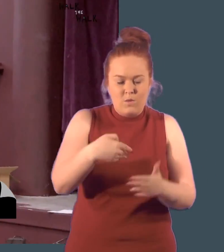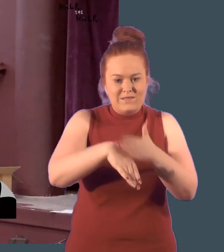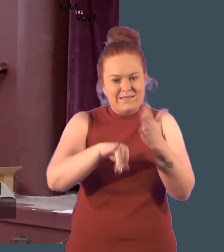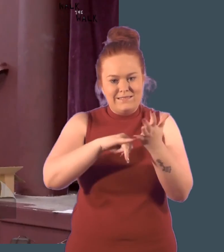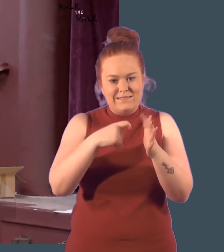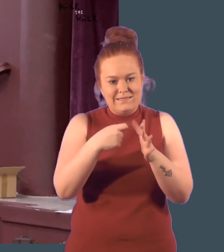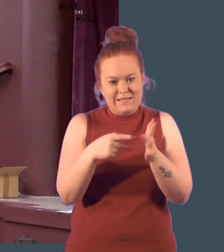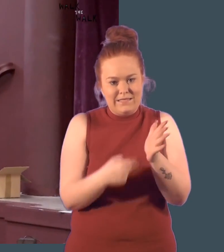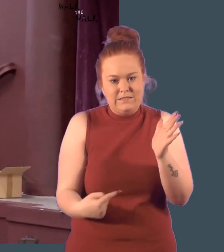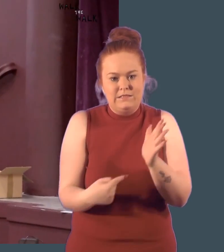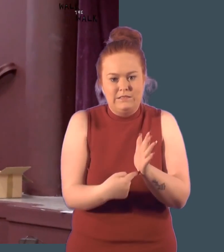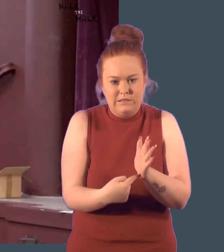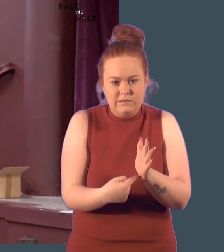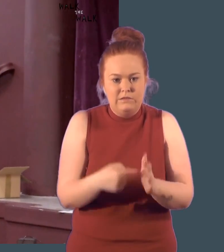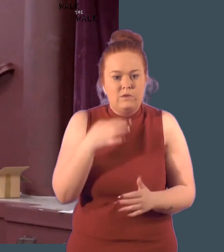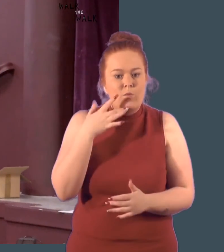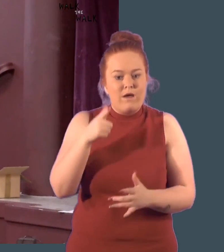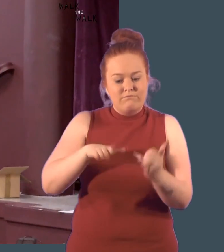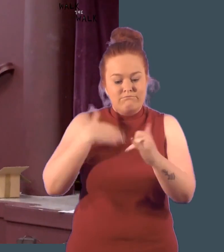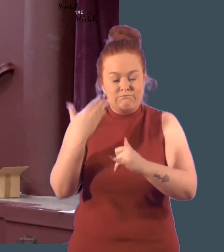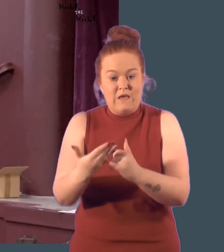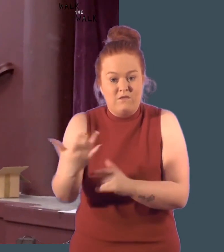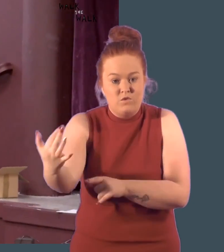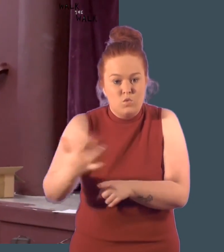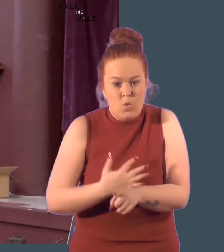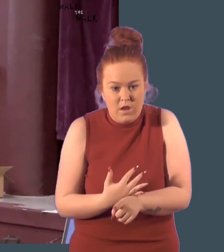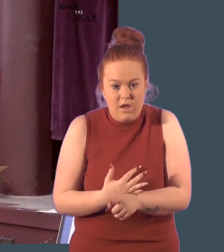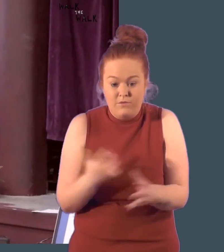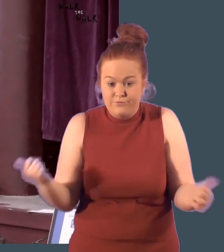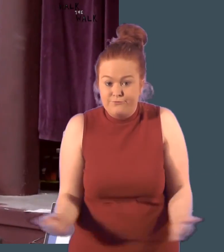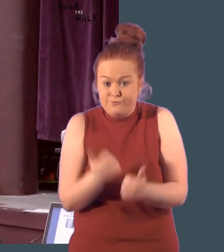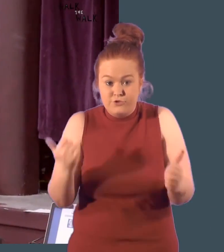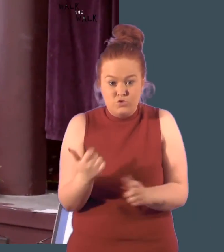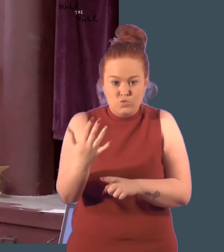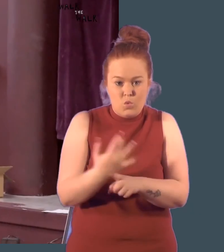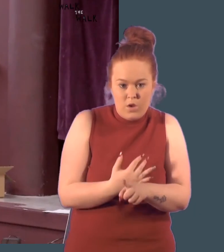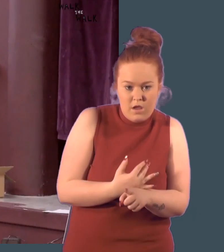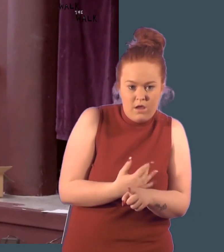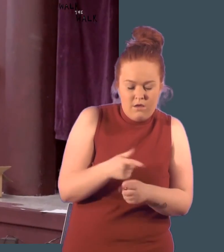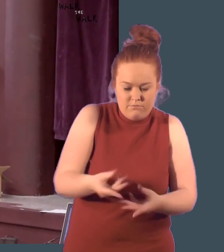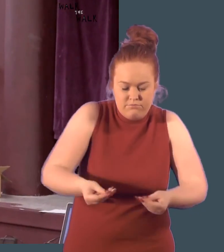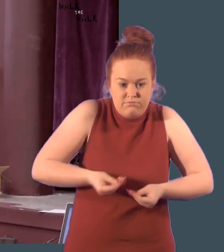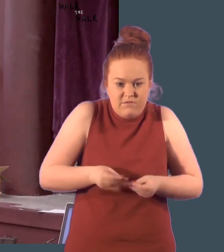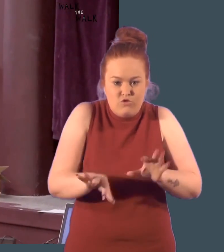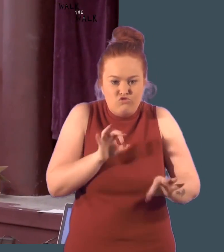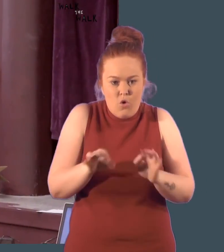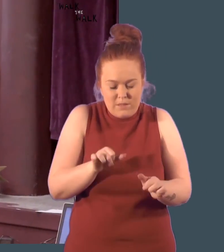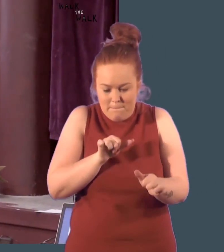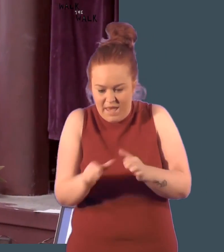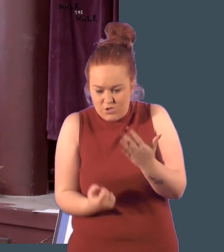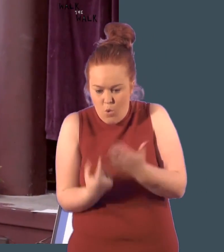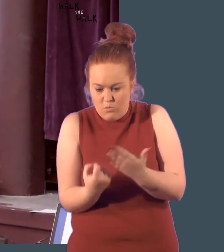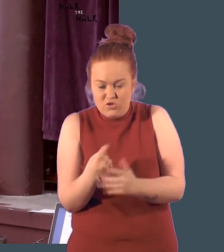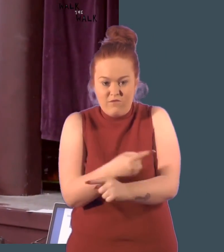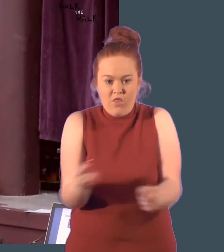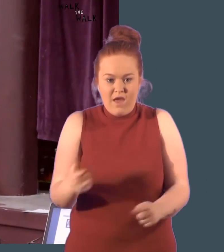of the story, and there are 3 possible options that when you finish reading the story, you can choose which you think is the